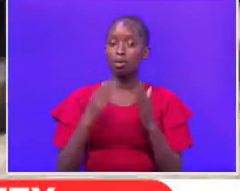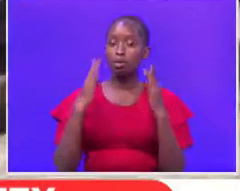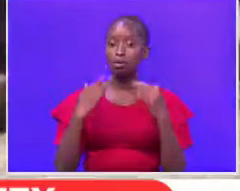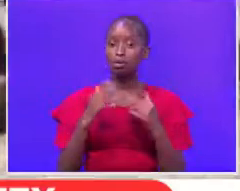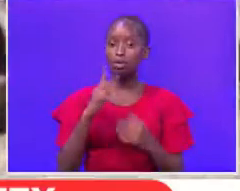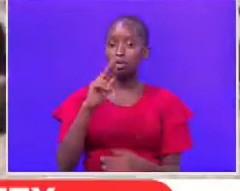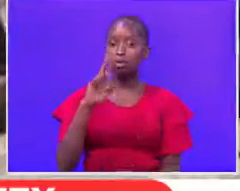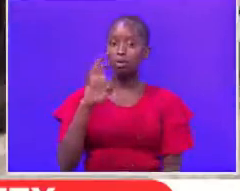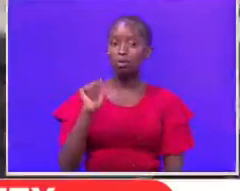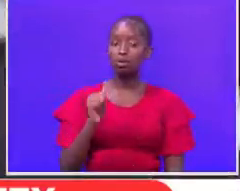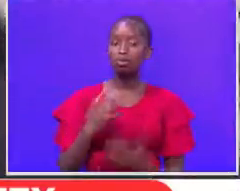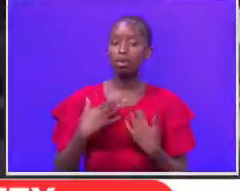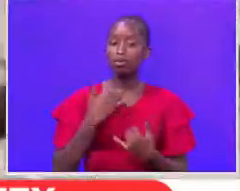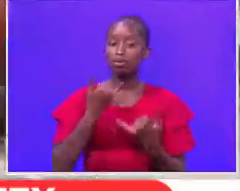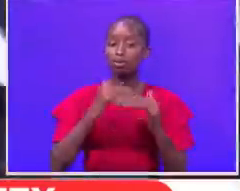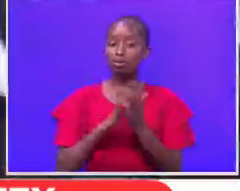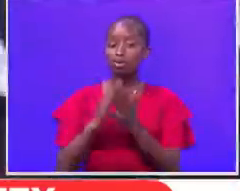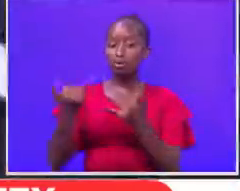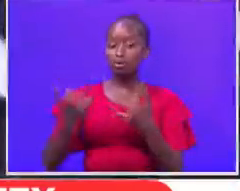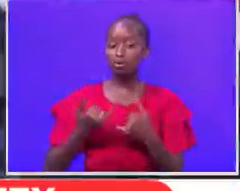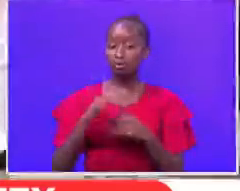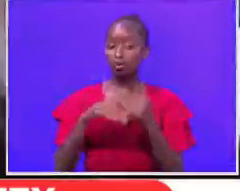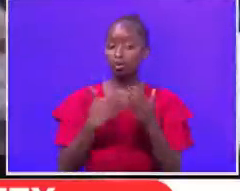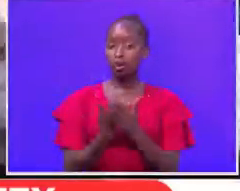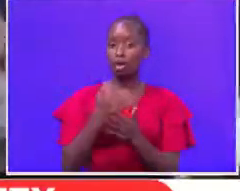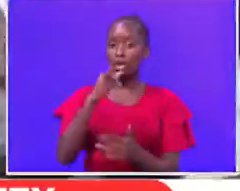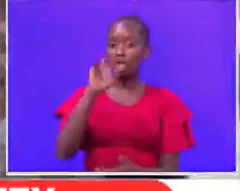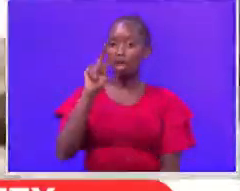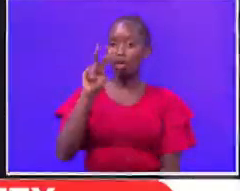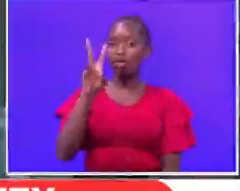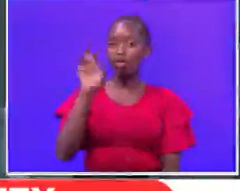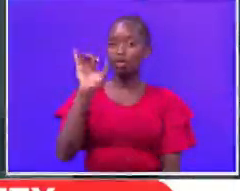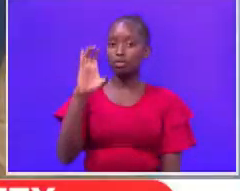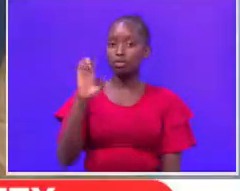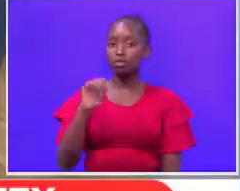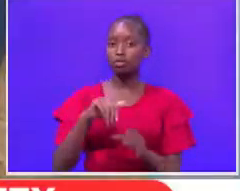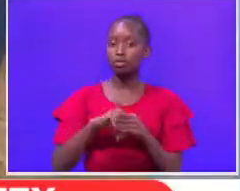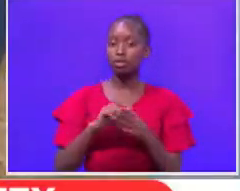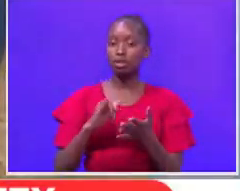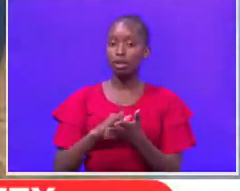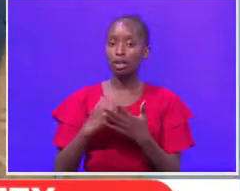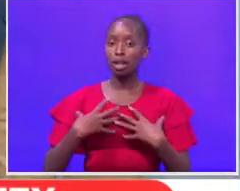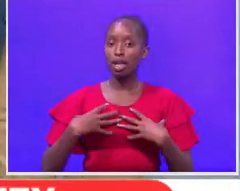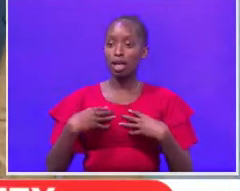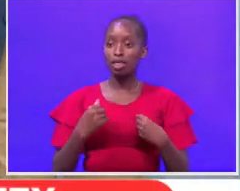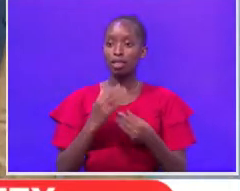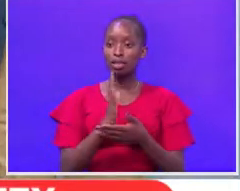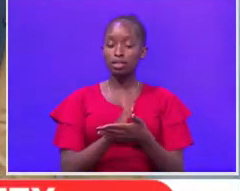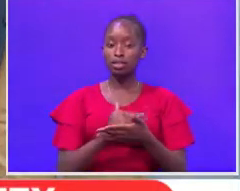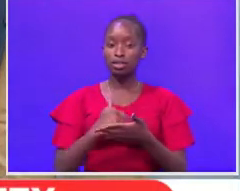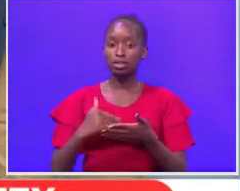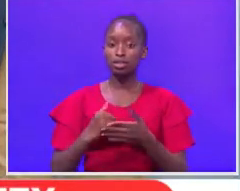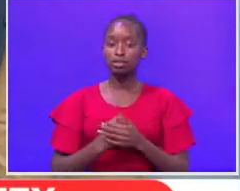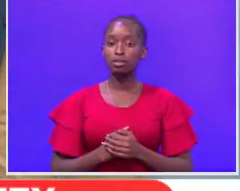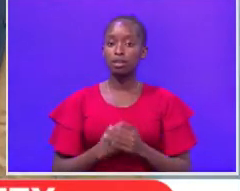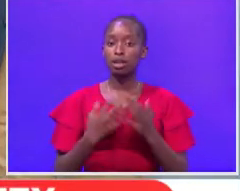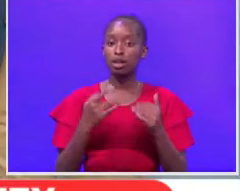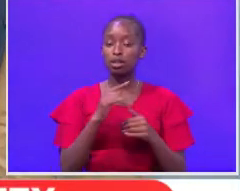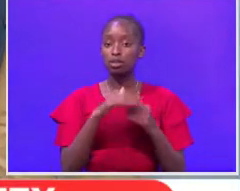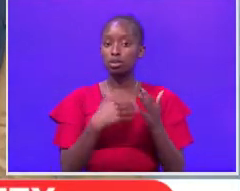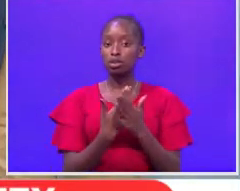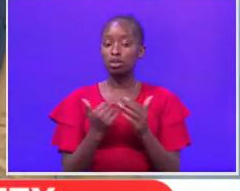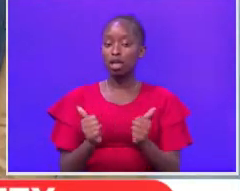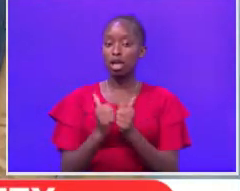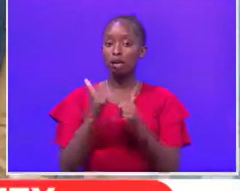to introduce electronic tax invoice management system, ETMIS, into the health sector. The association argues that this move, which is anchored under